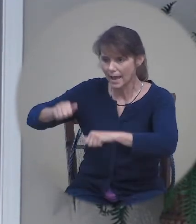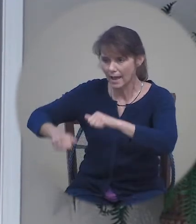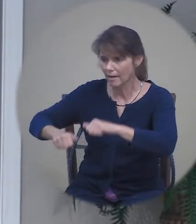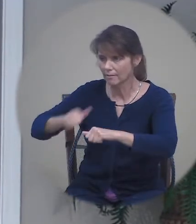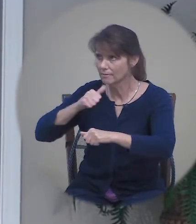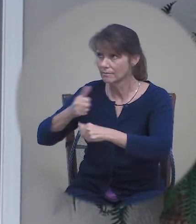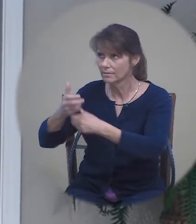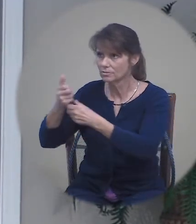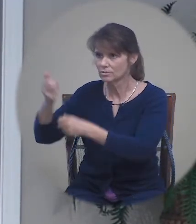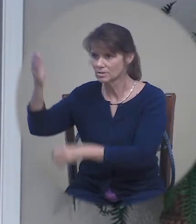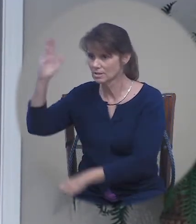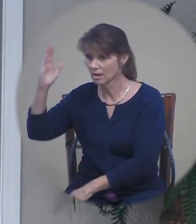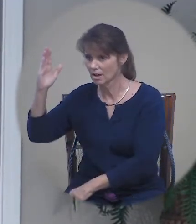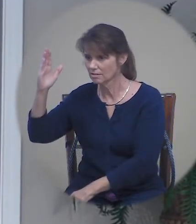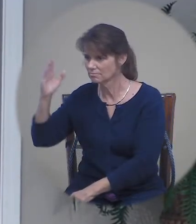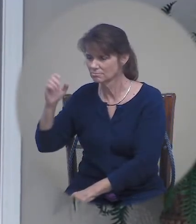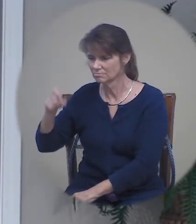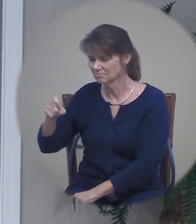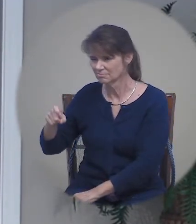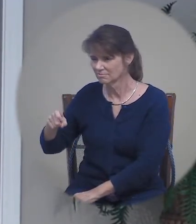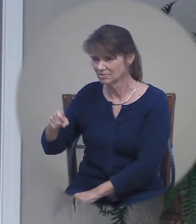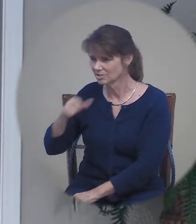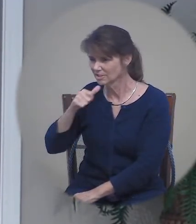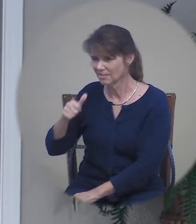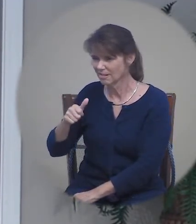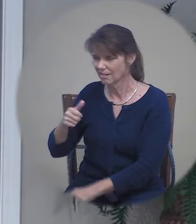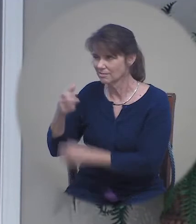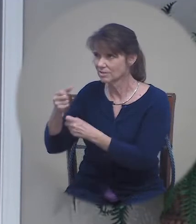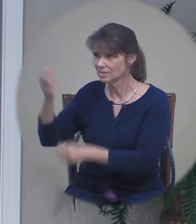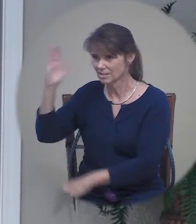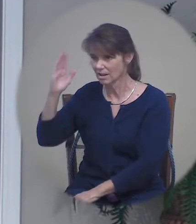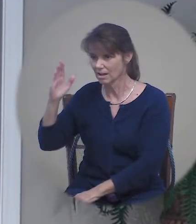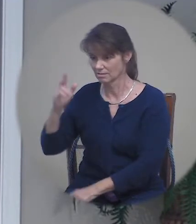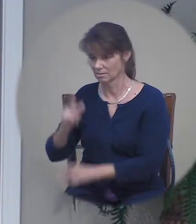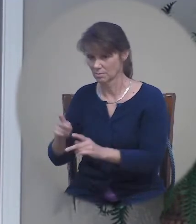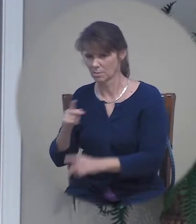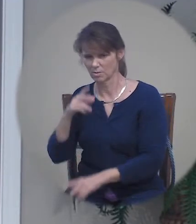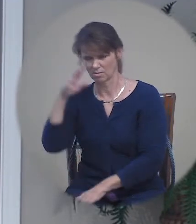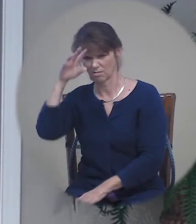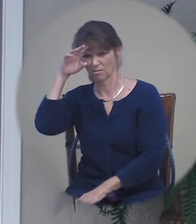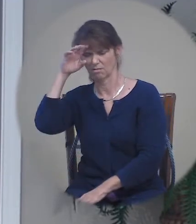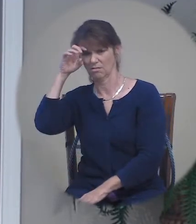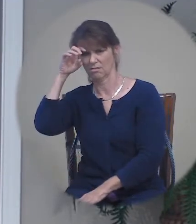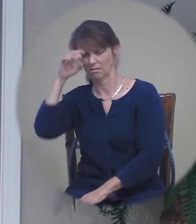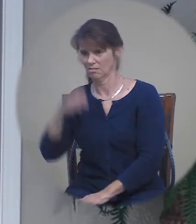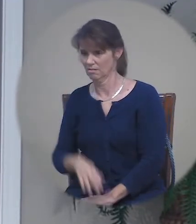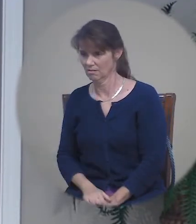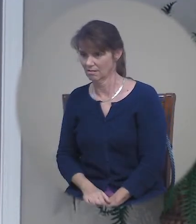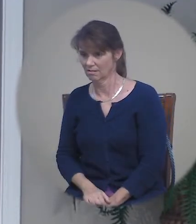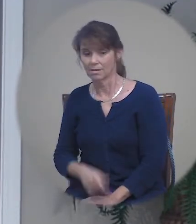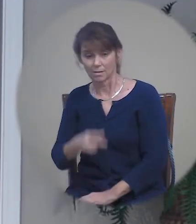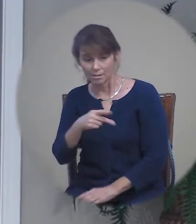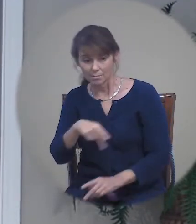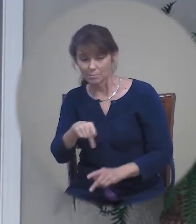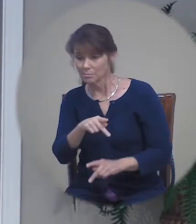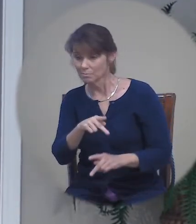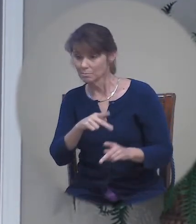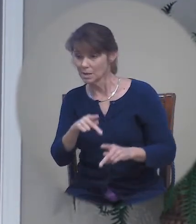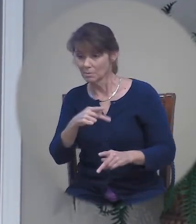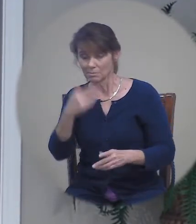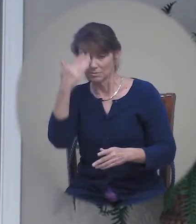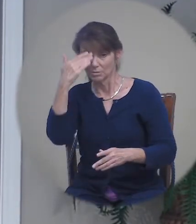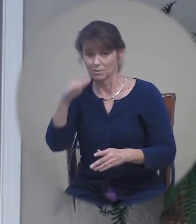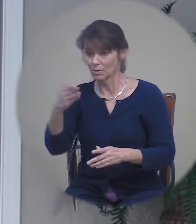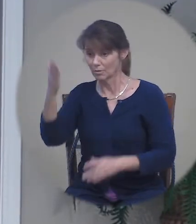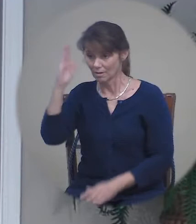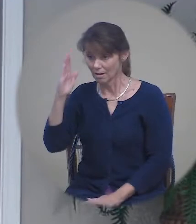is it must appear very confusing to people who do not know God for the peace that people exist, or the joy